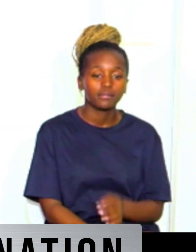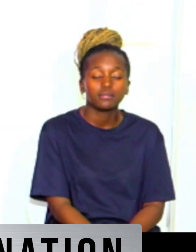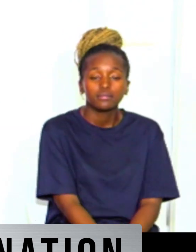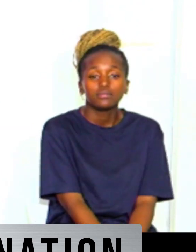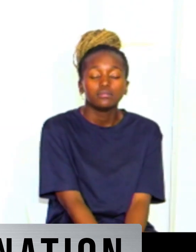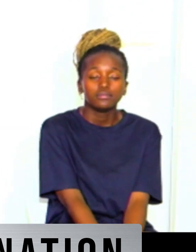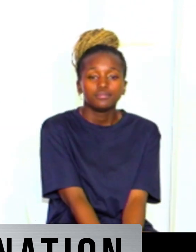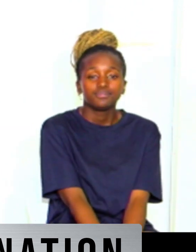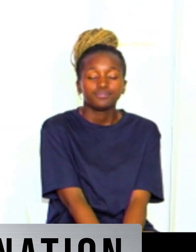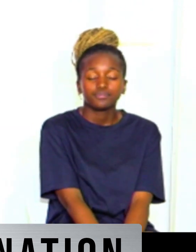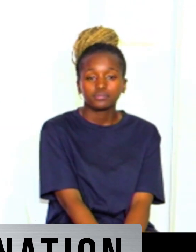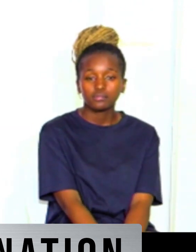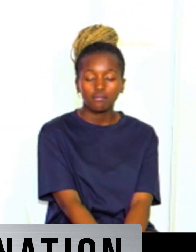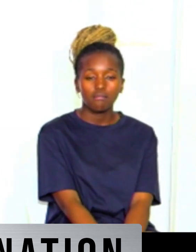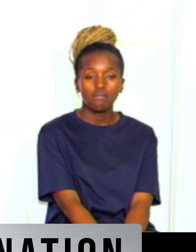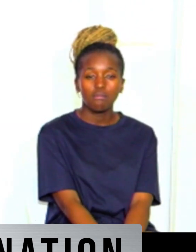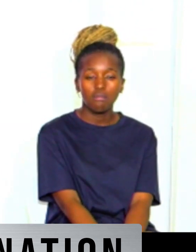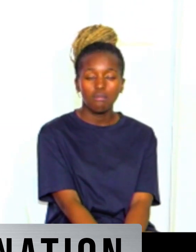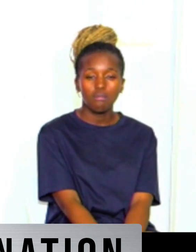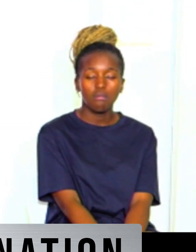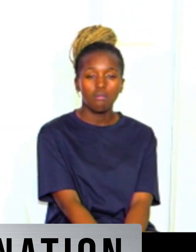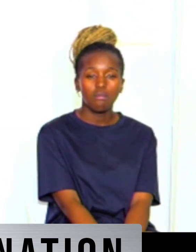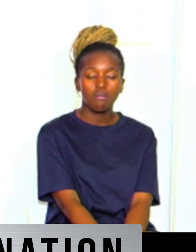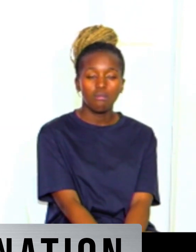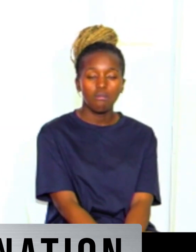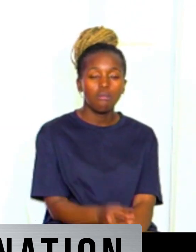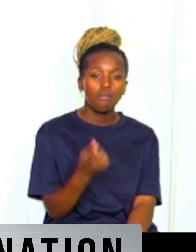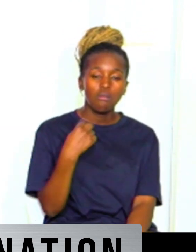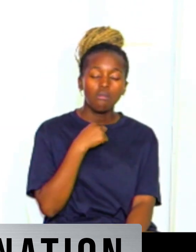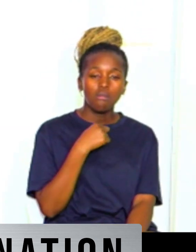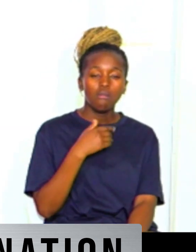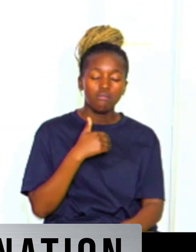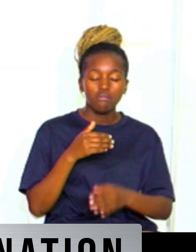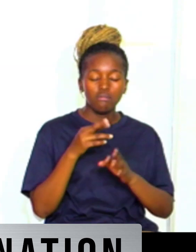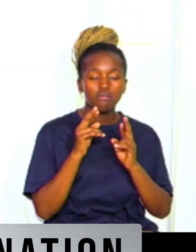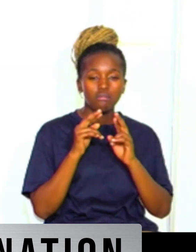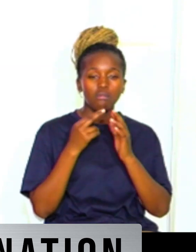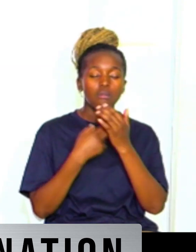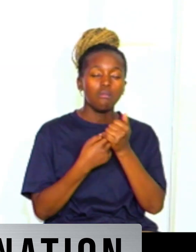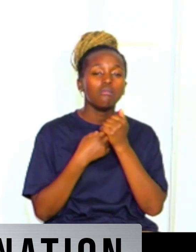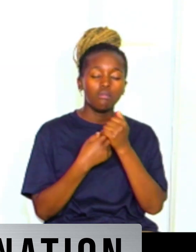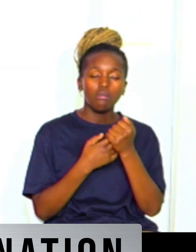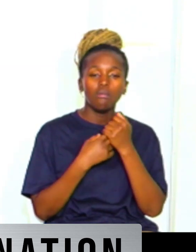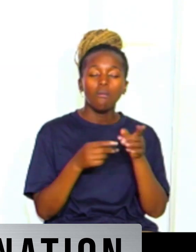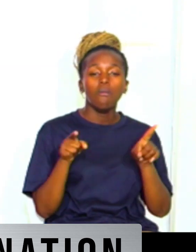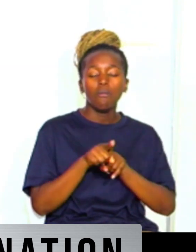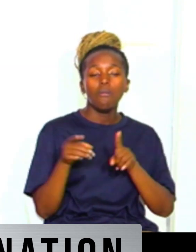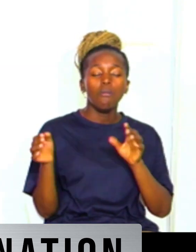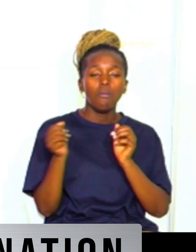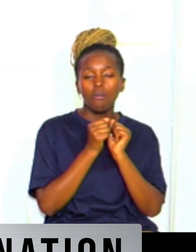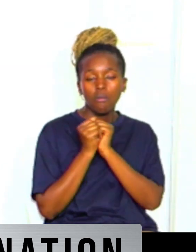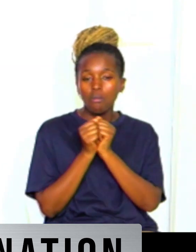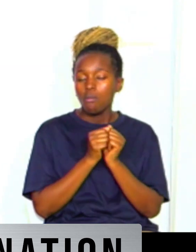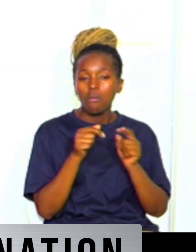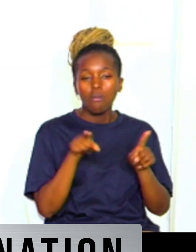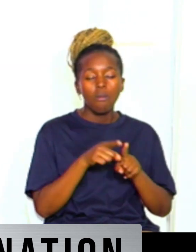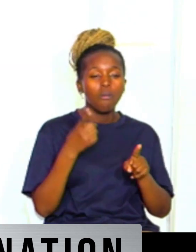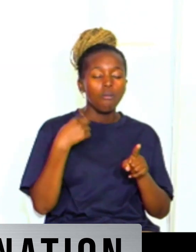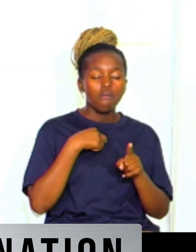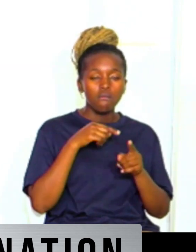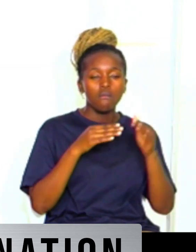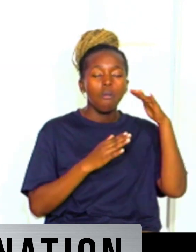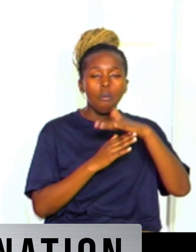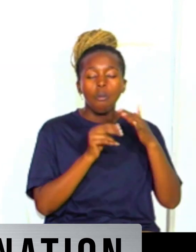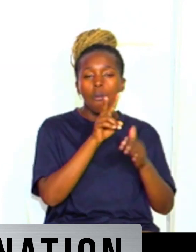tu sinimsaidie tu hata kama umjui. Unity, because it's united. Even Kenya was ranked top 20 happiest